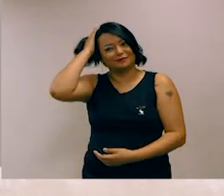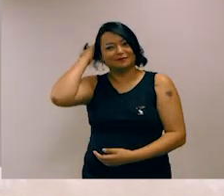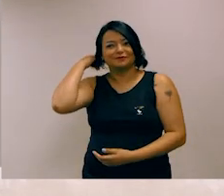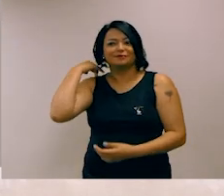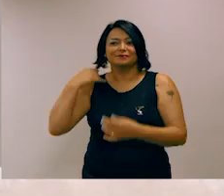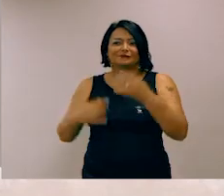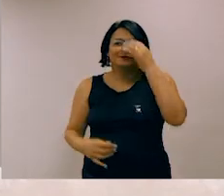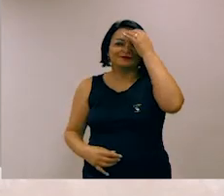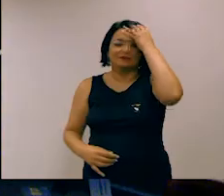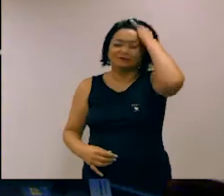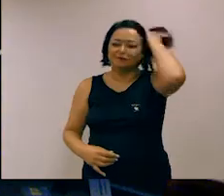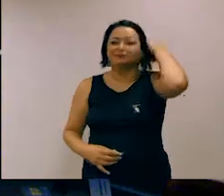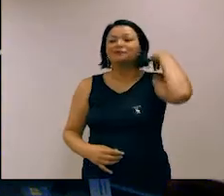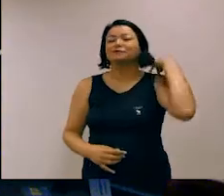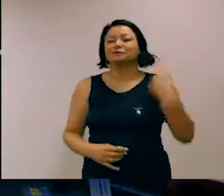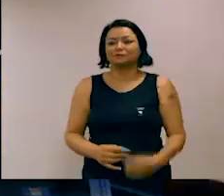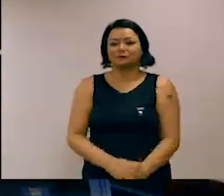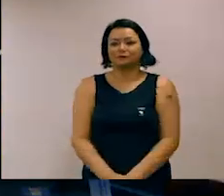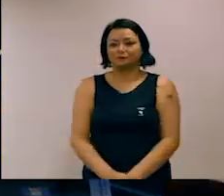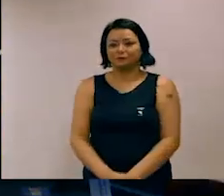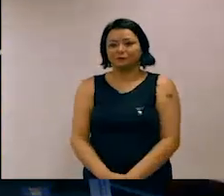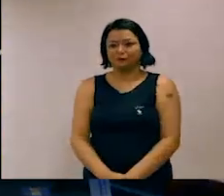attention.